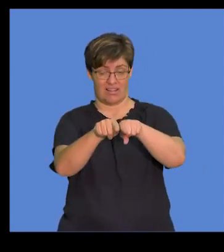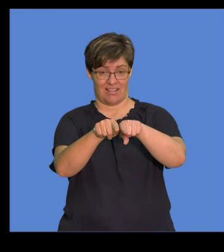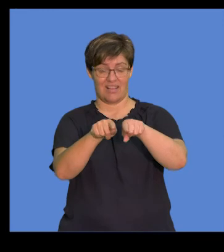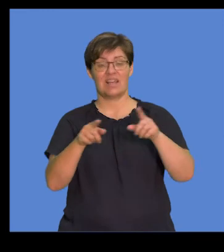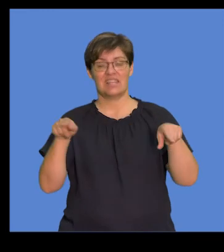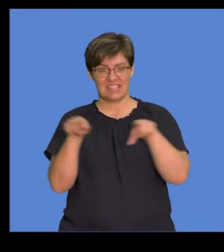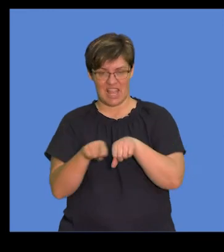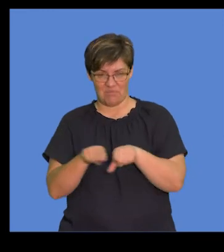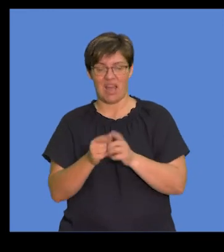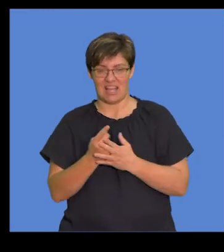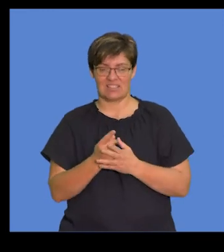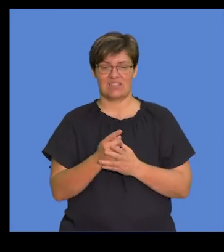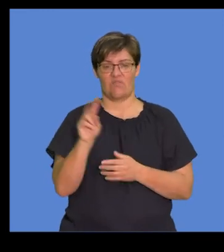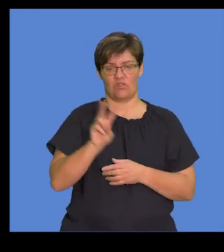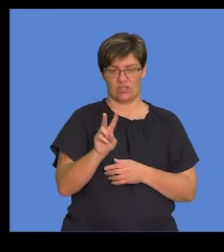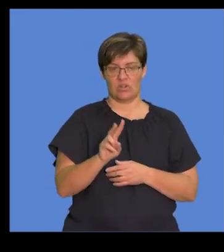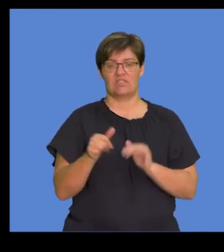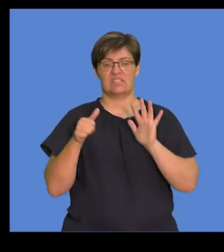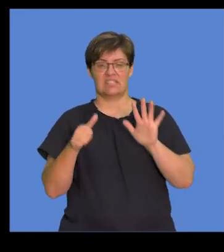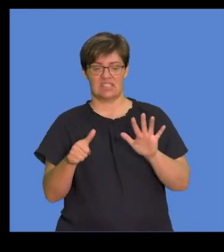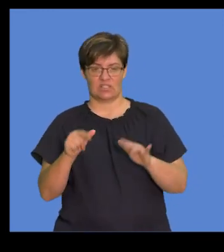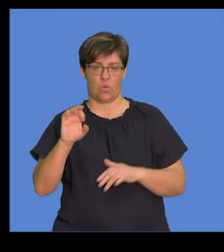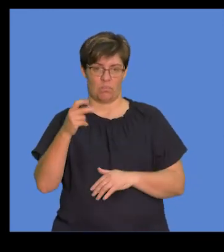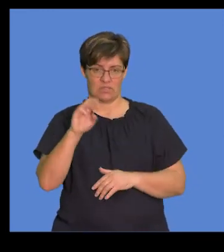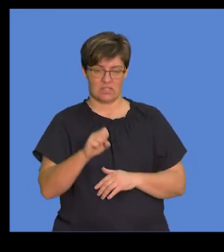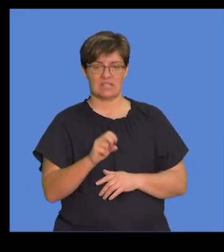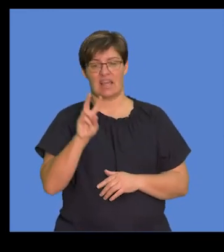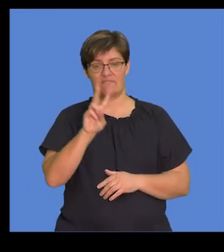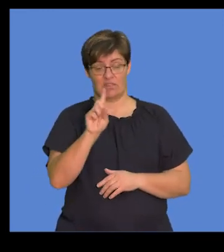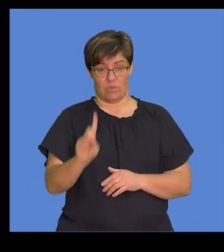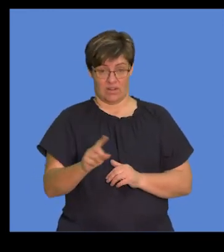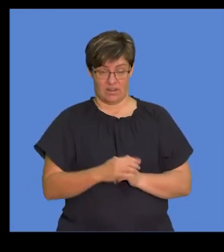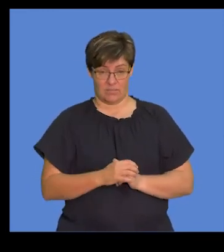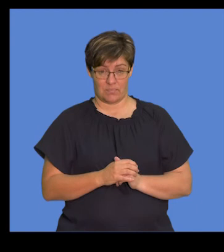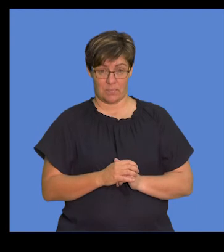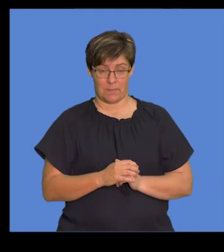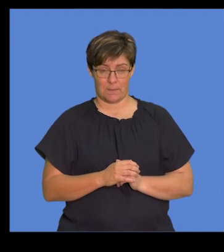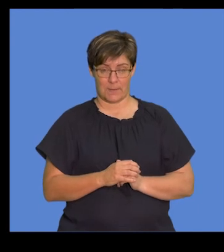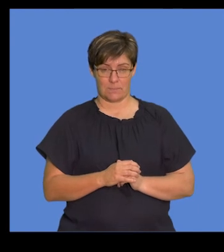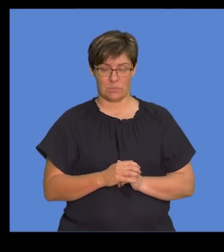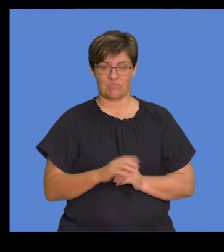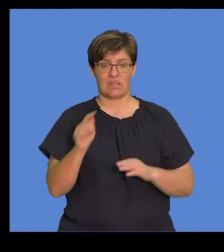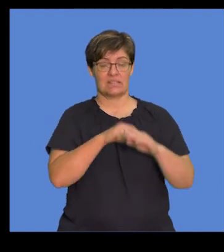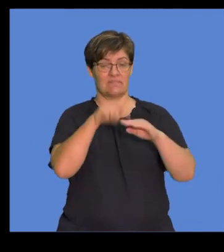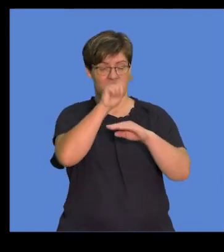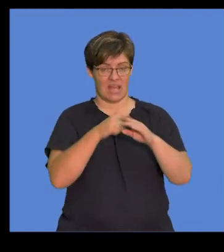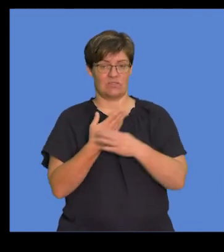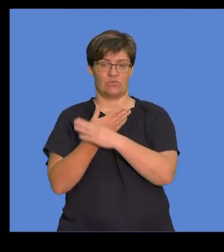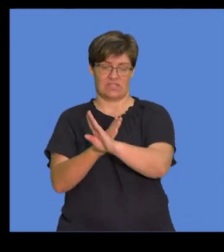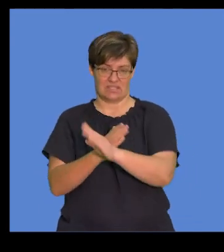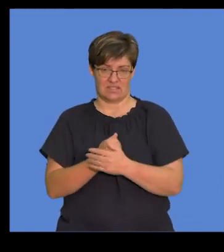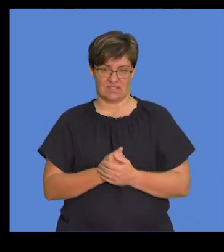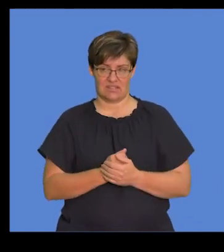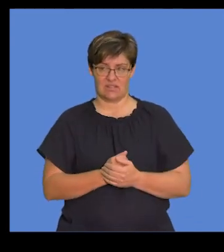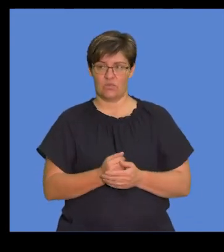parallel combination, which is the same as the voltage across 6 ohms, which is actually V1, okay? Divided